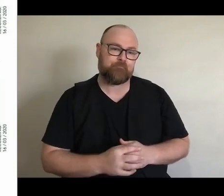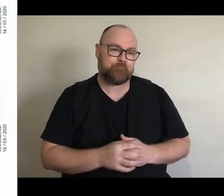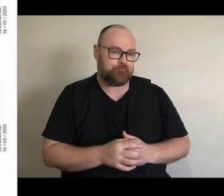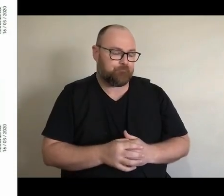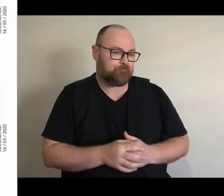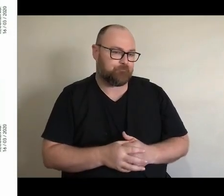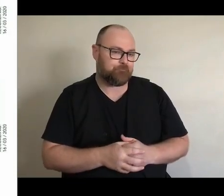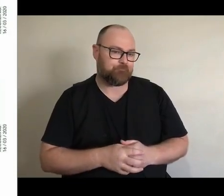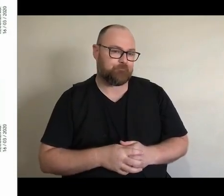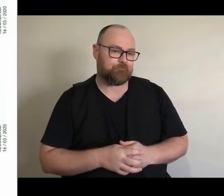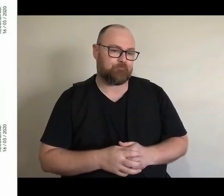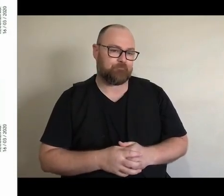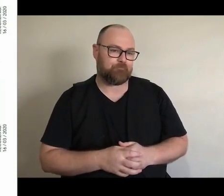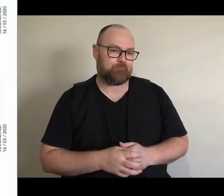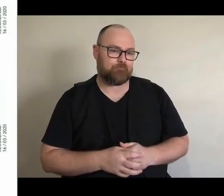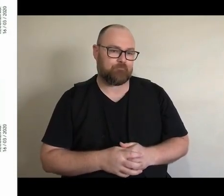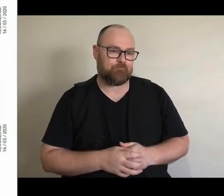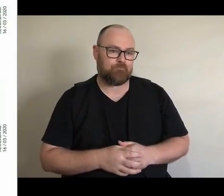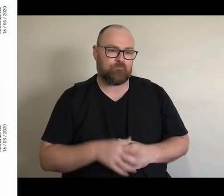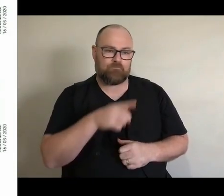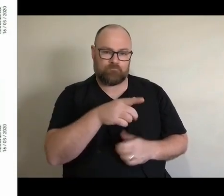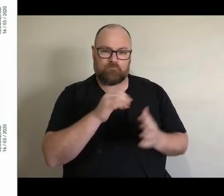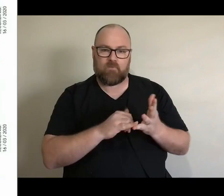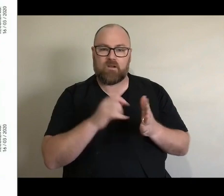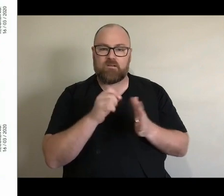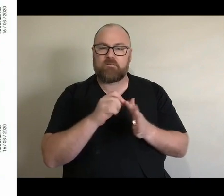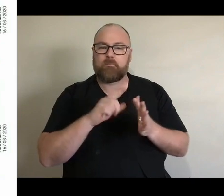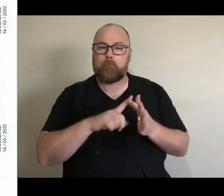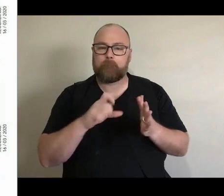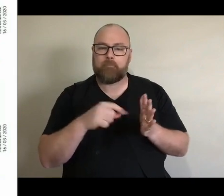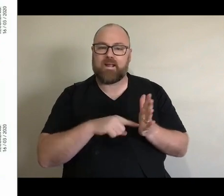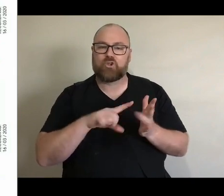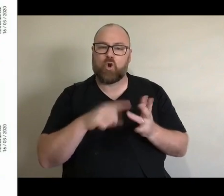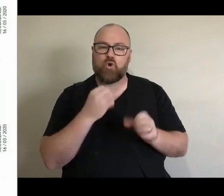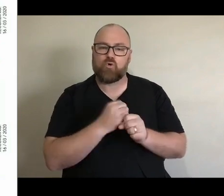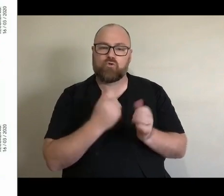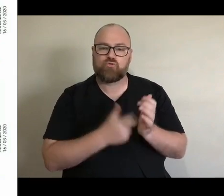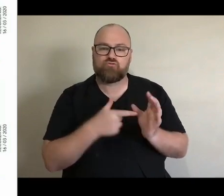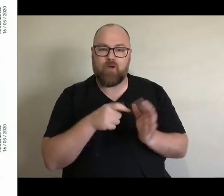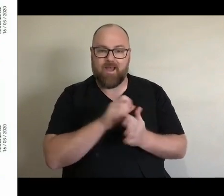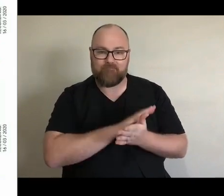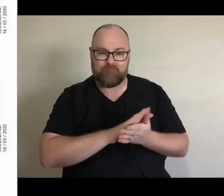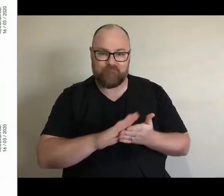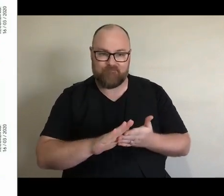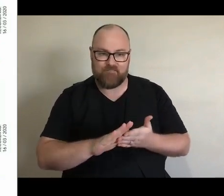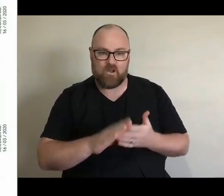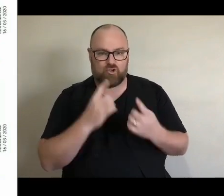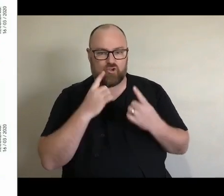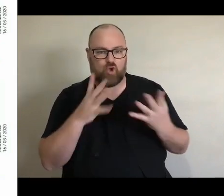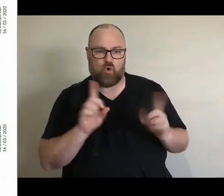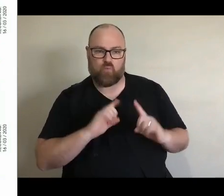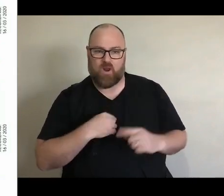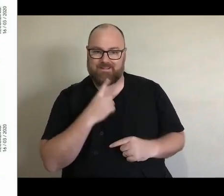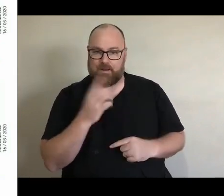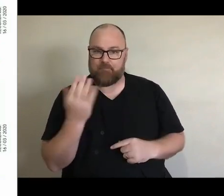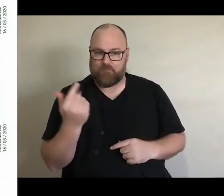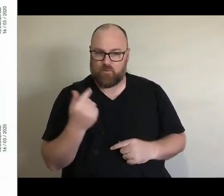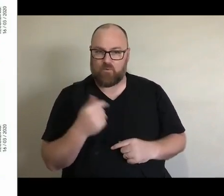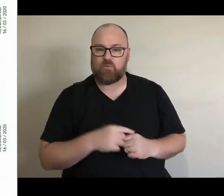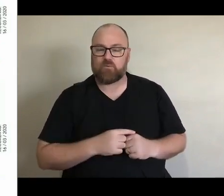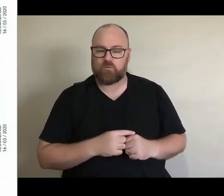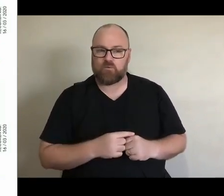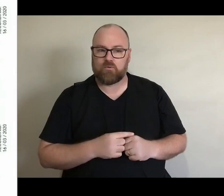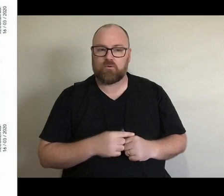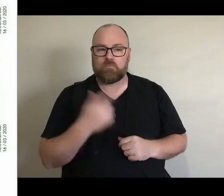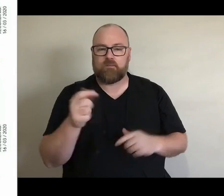So these spectrographs show kind of what I was just stating before, but these are kind of longer